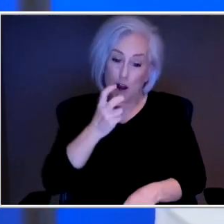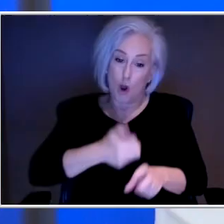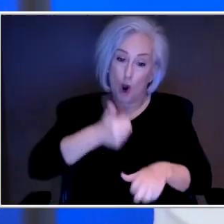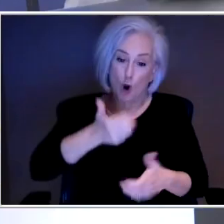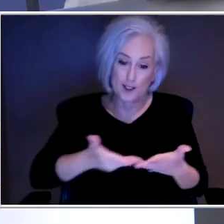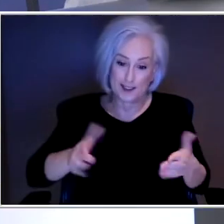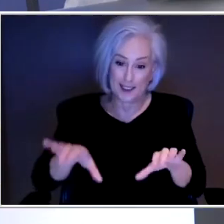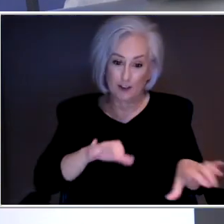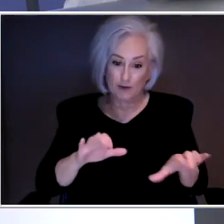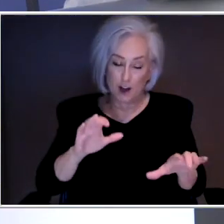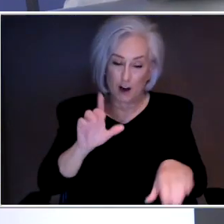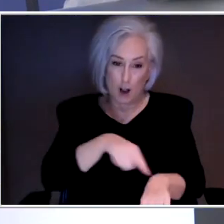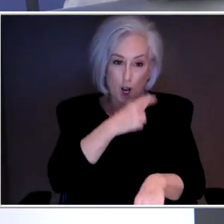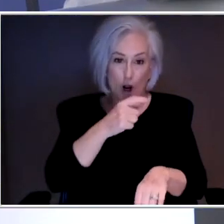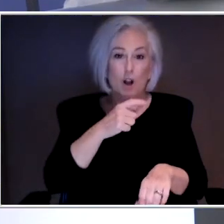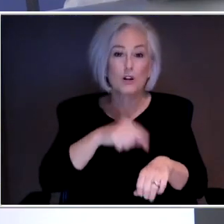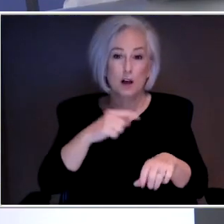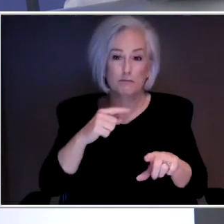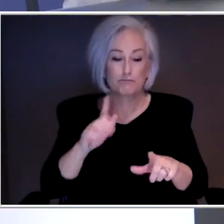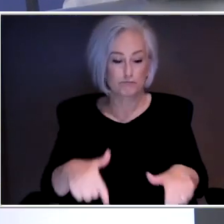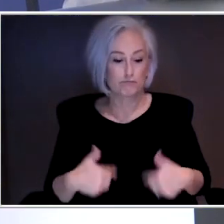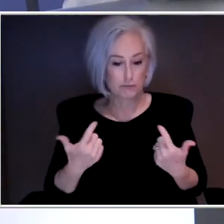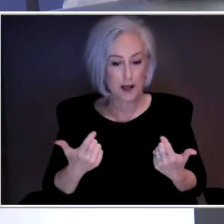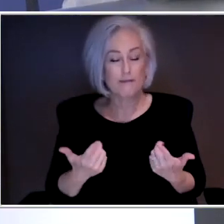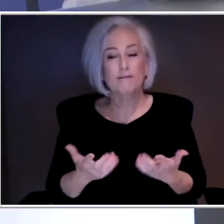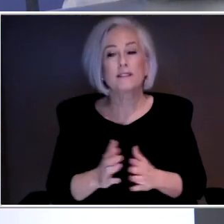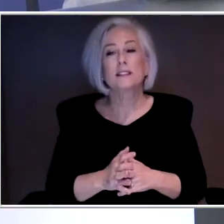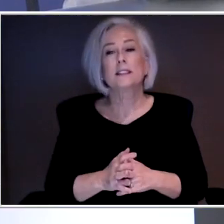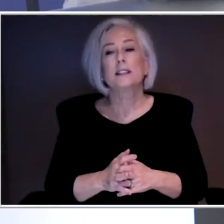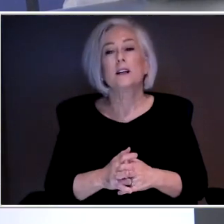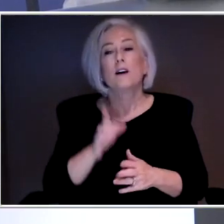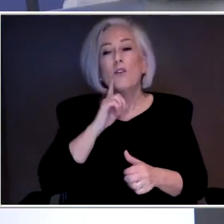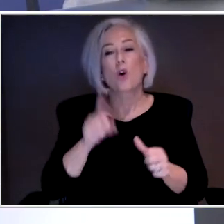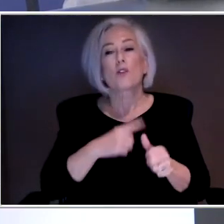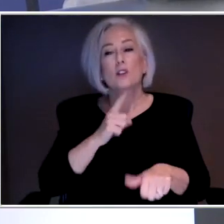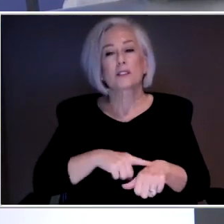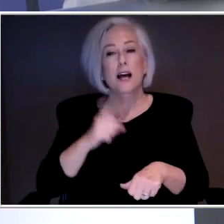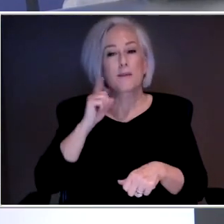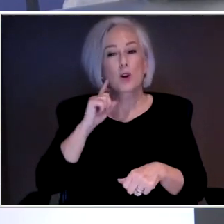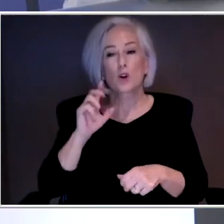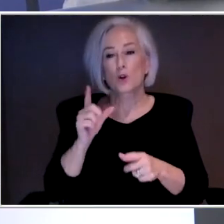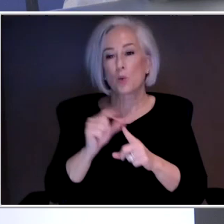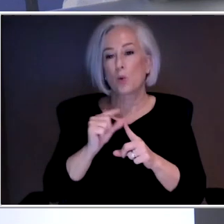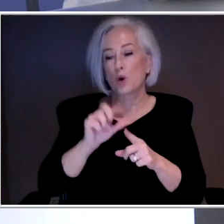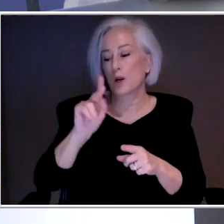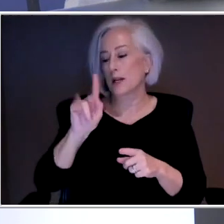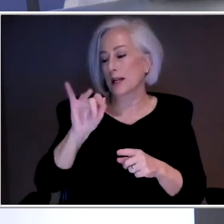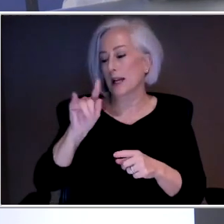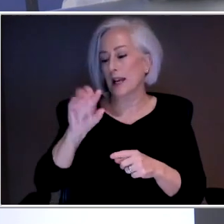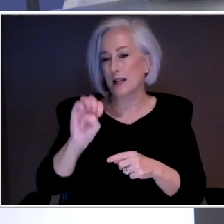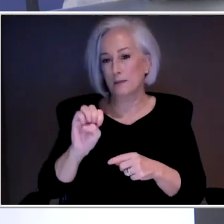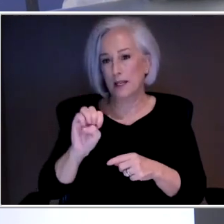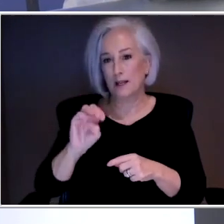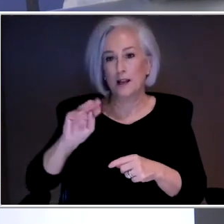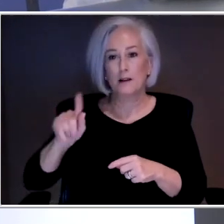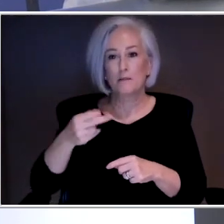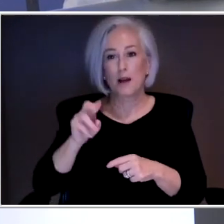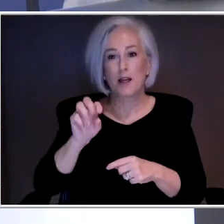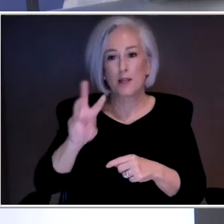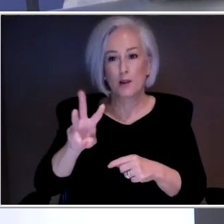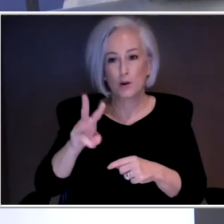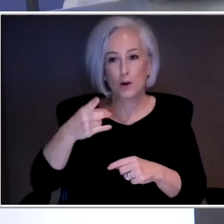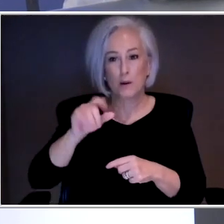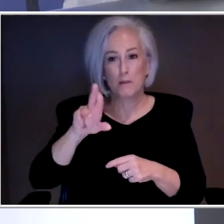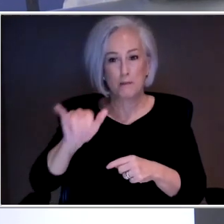people. For many people, the first time they even heard of ketamine was in the news when actor Matthew Perry died. He did